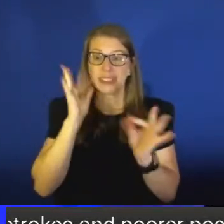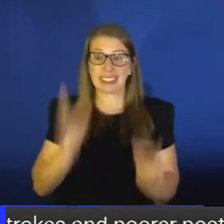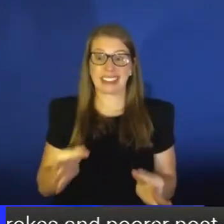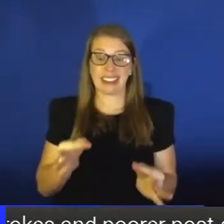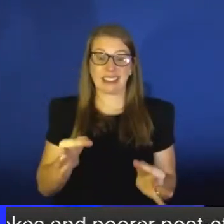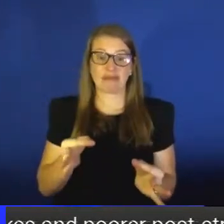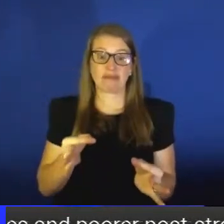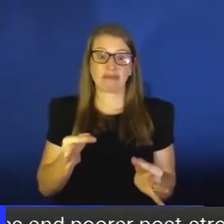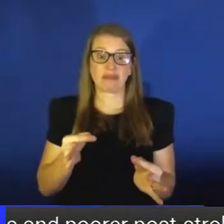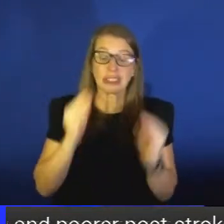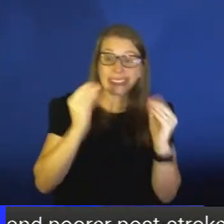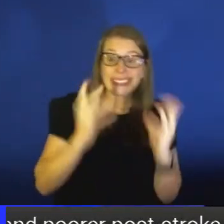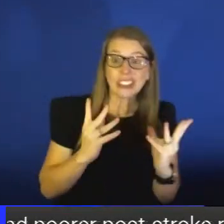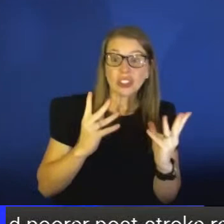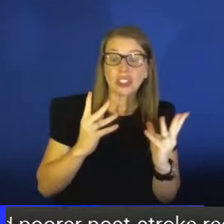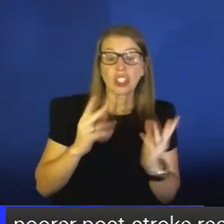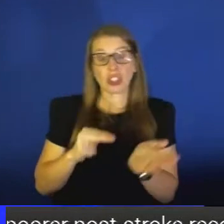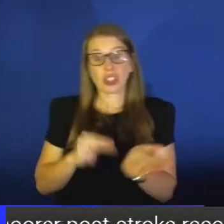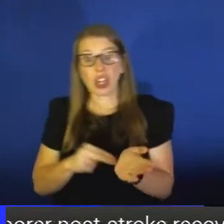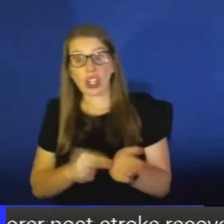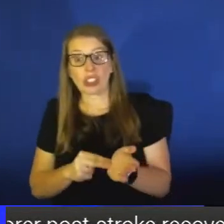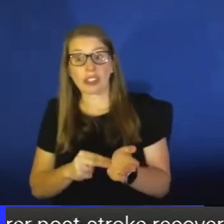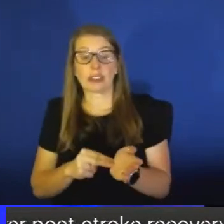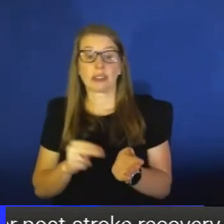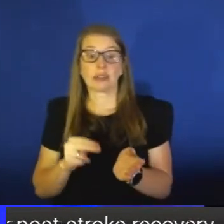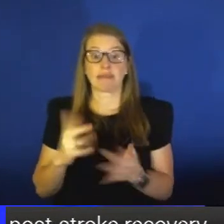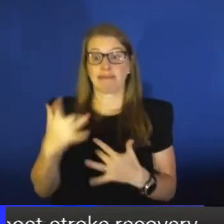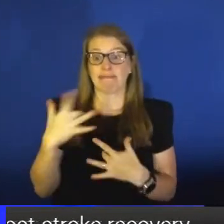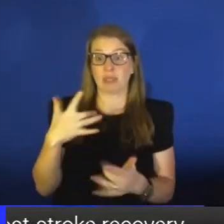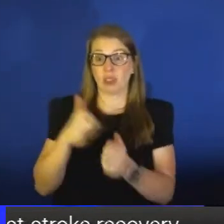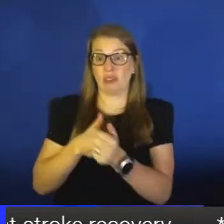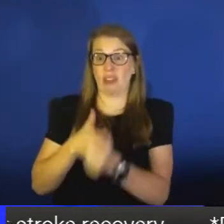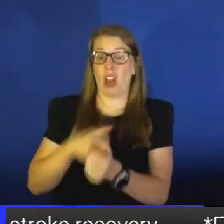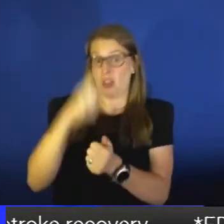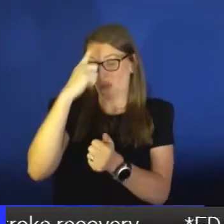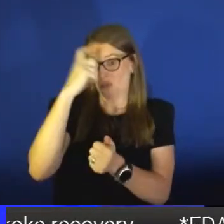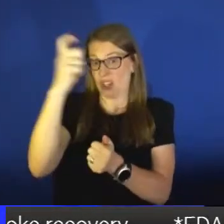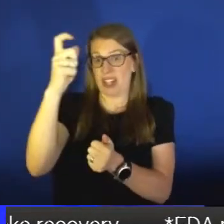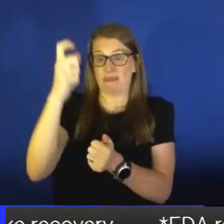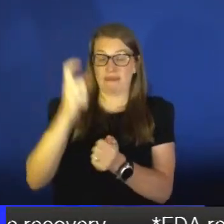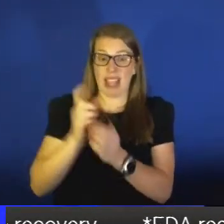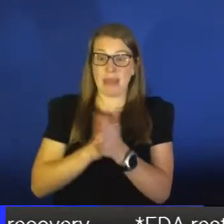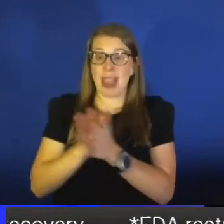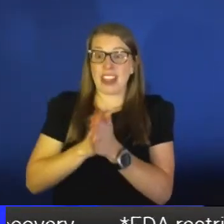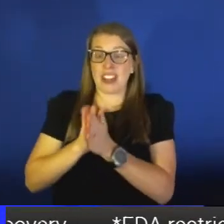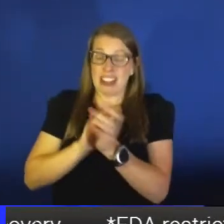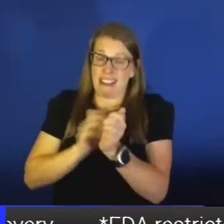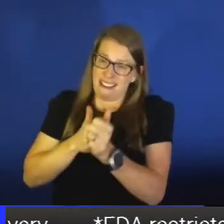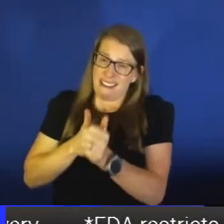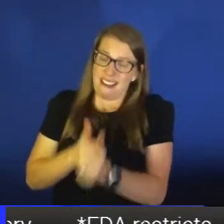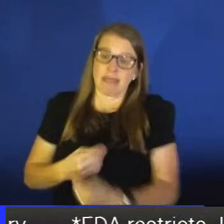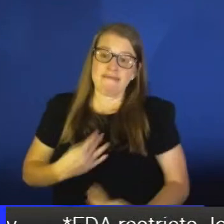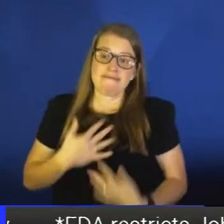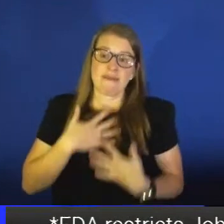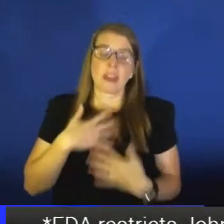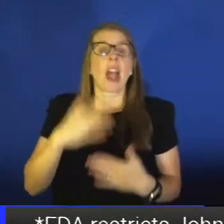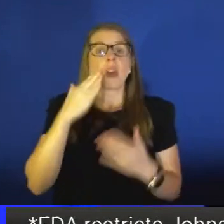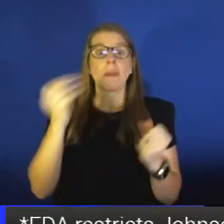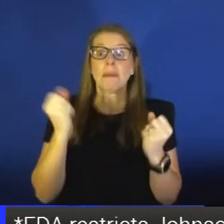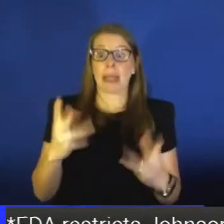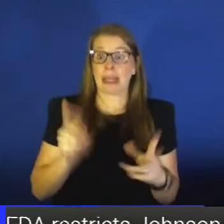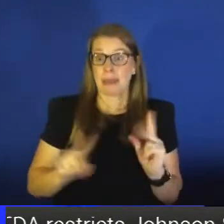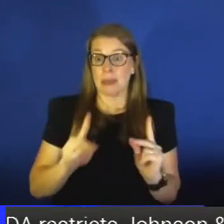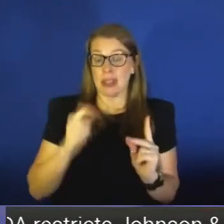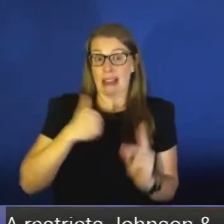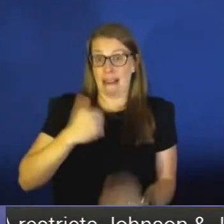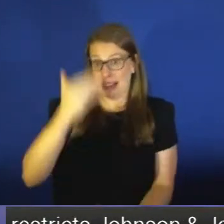be a teacher, they want to be a nurse, and oftentimes they follow that dream and that passion. And certainly I know a number of people that I know did just